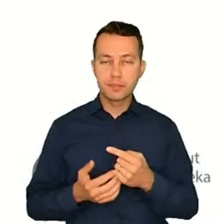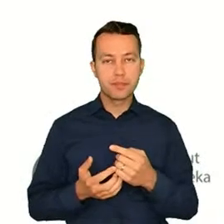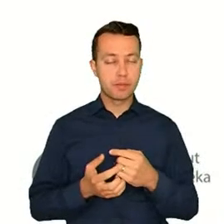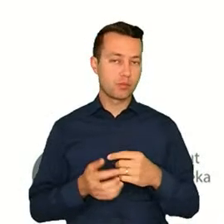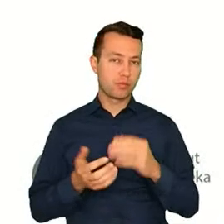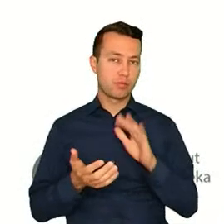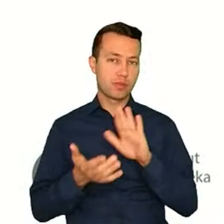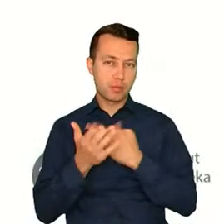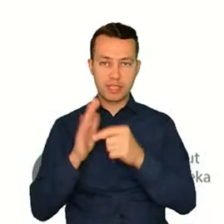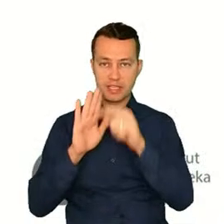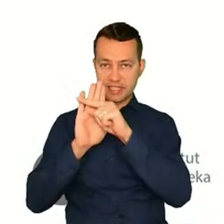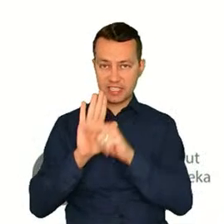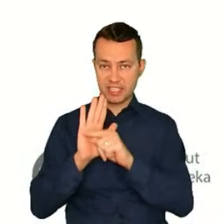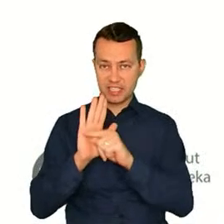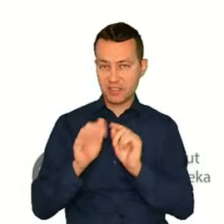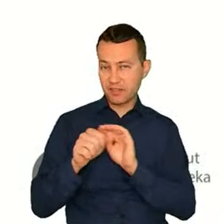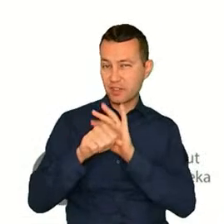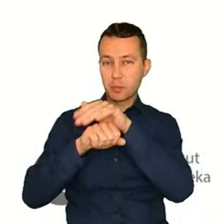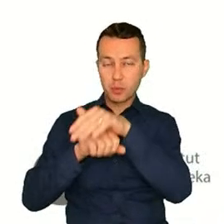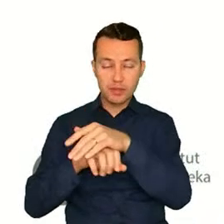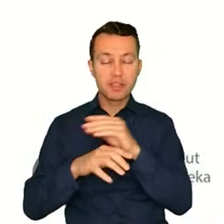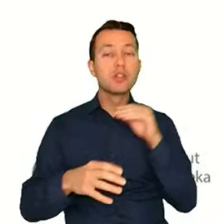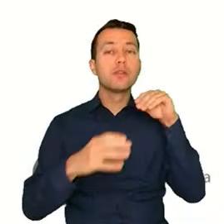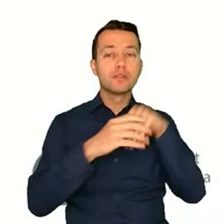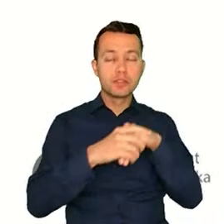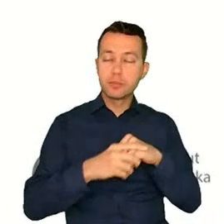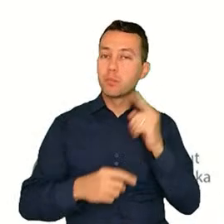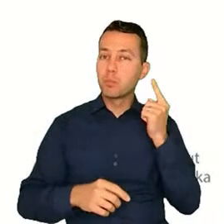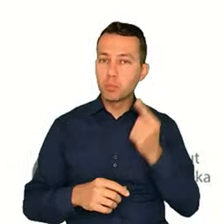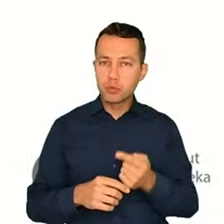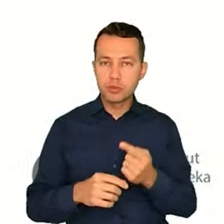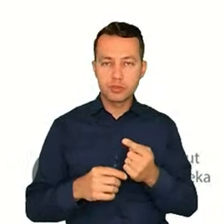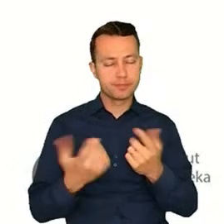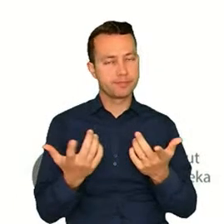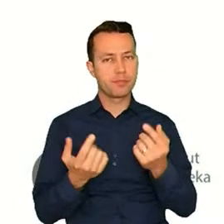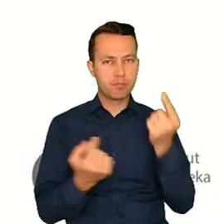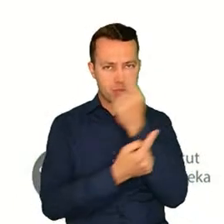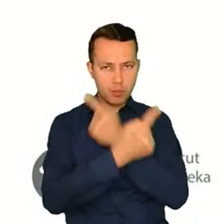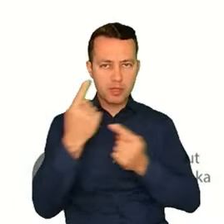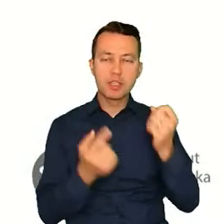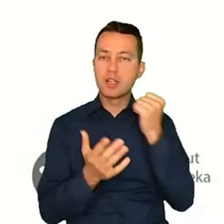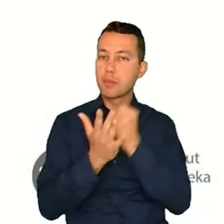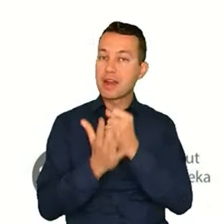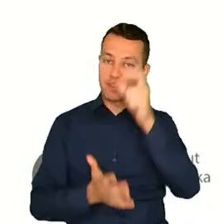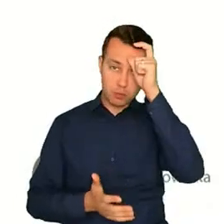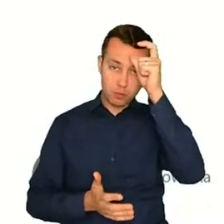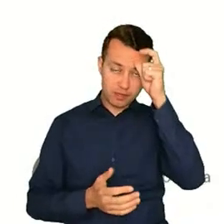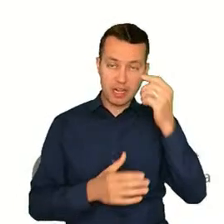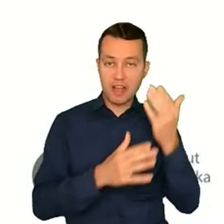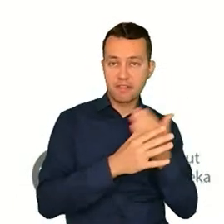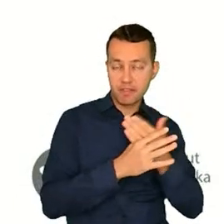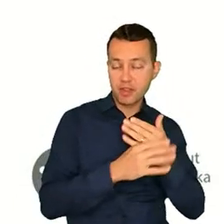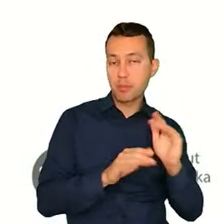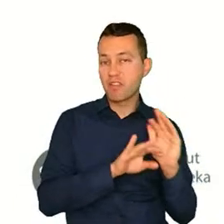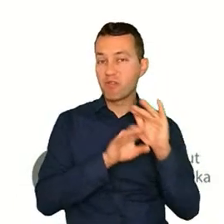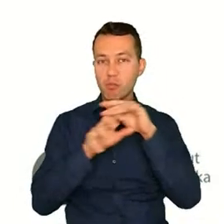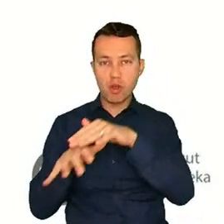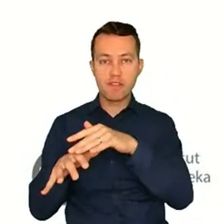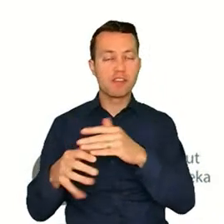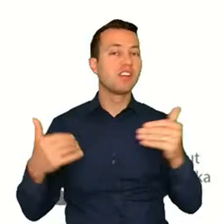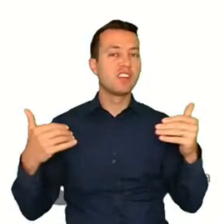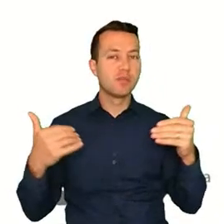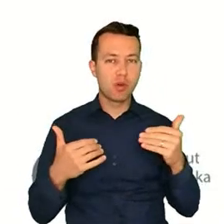remember that the due diligence must cover a negative impact on the human rights that can be caused by